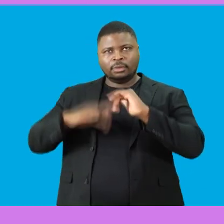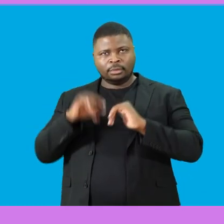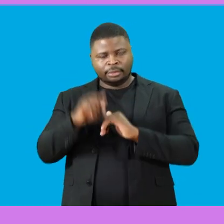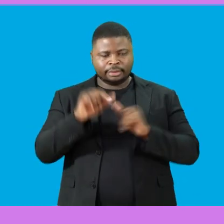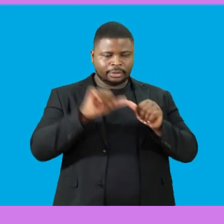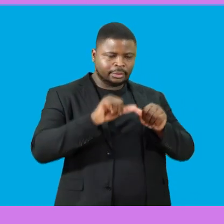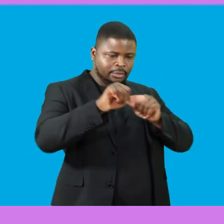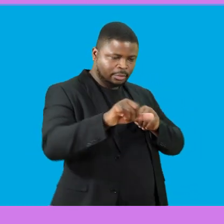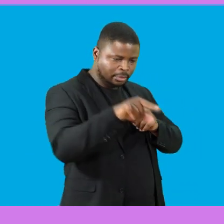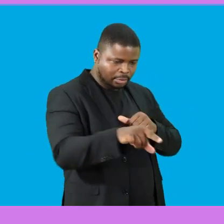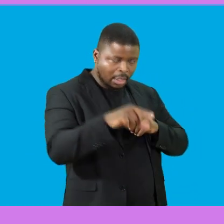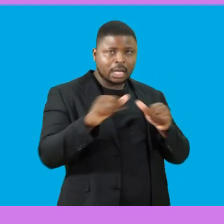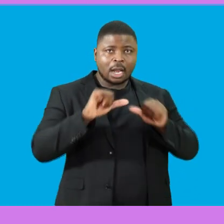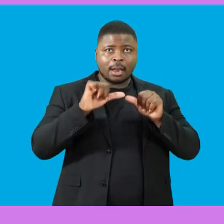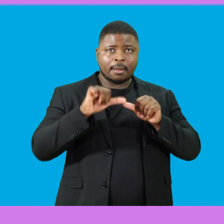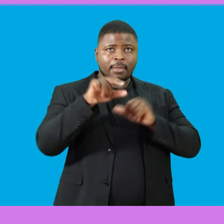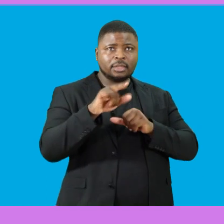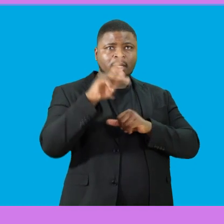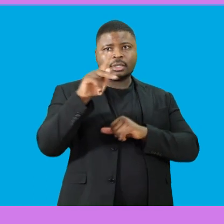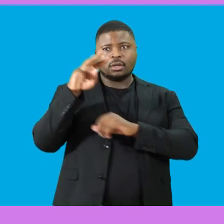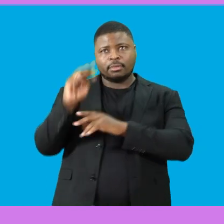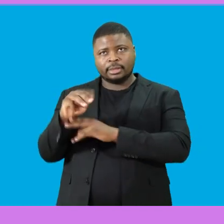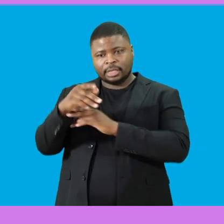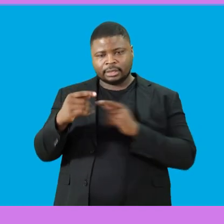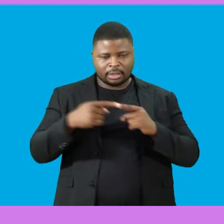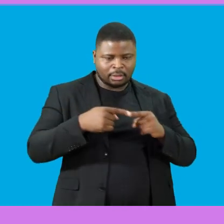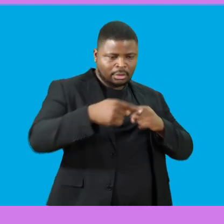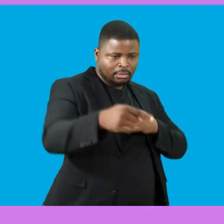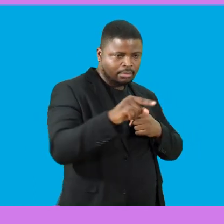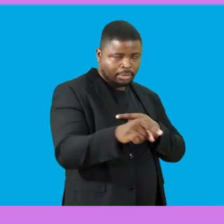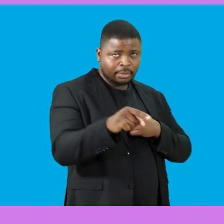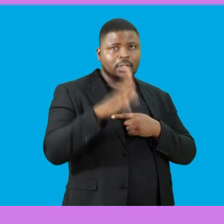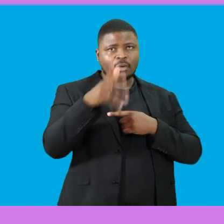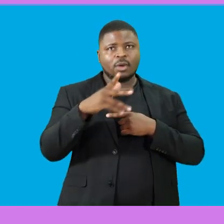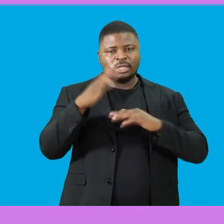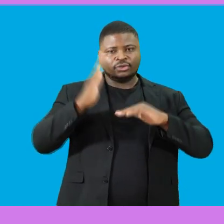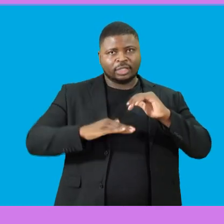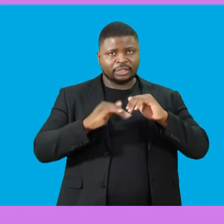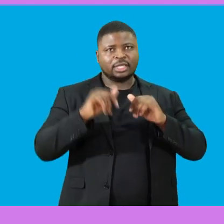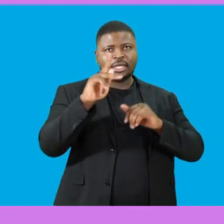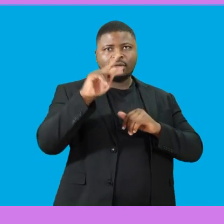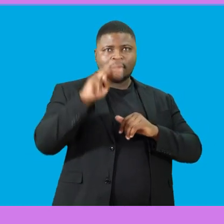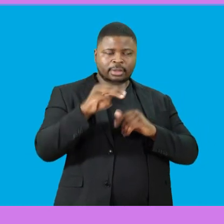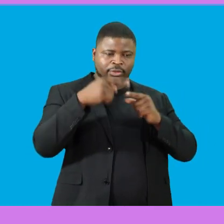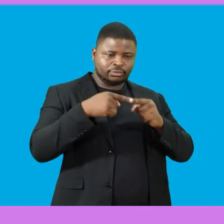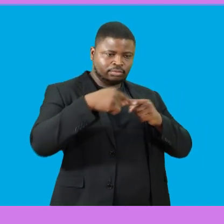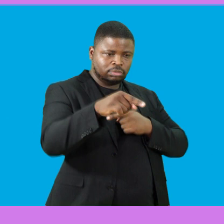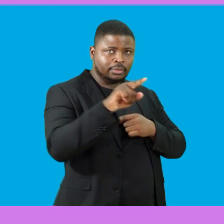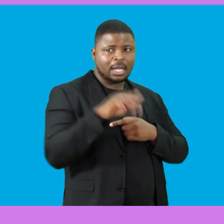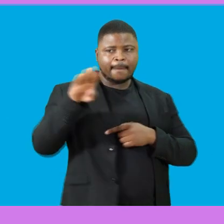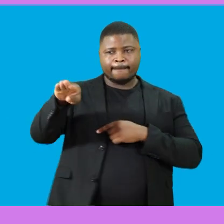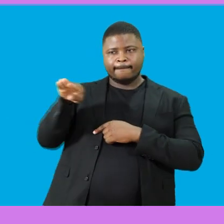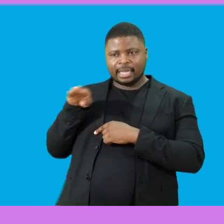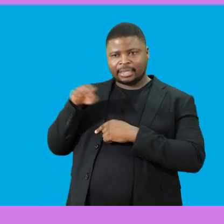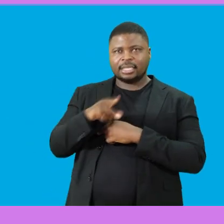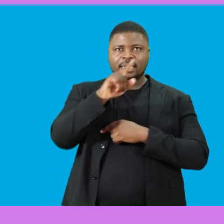Transport is based on the distance which is measured in kilometers. Therefore, it means you will be charged for each and every kilometer that you've traveled. Bank